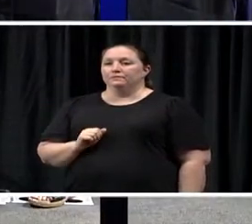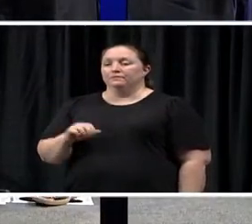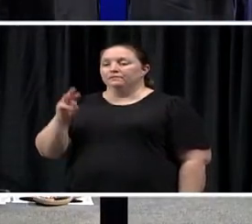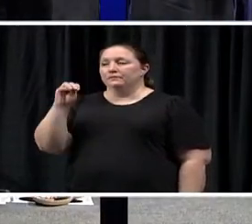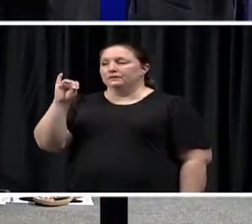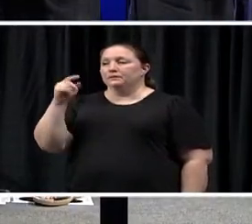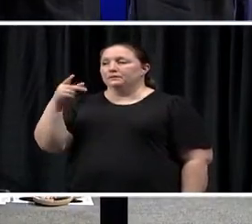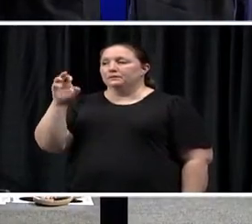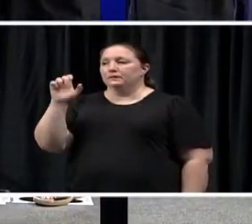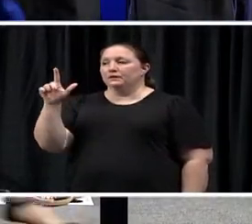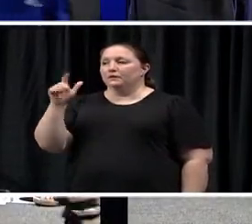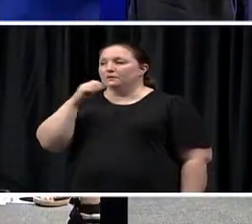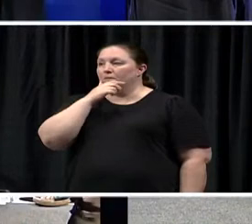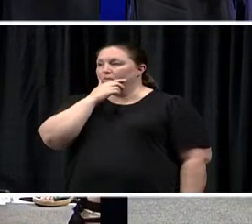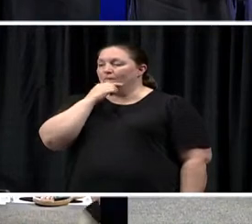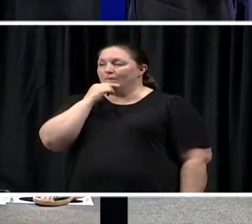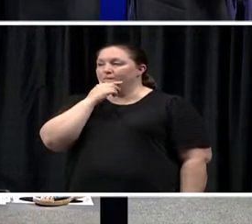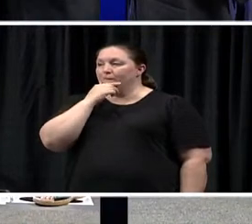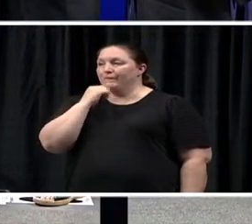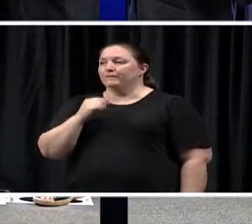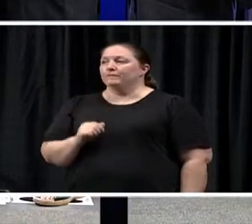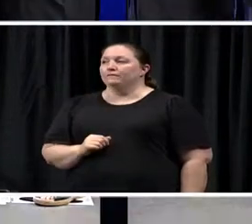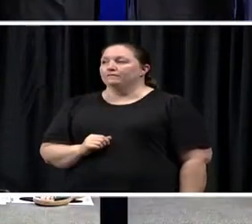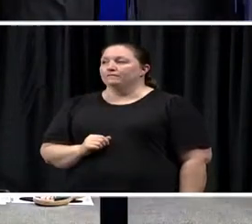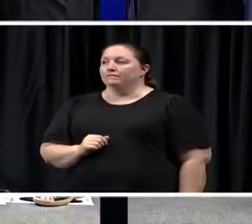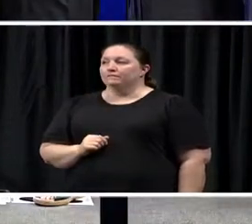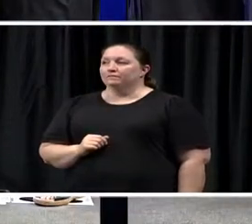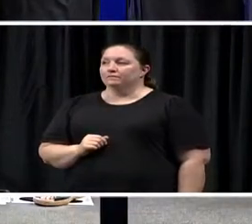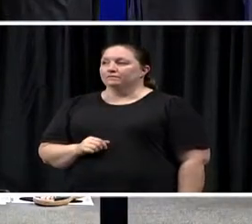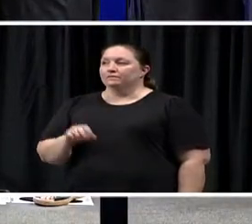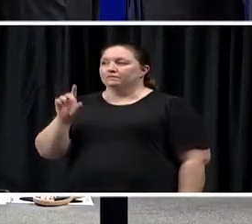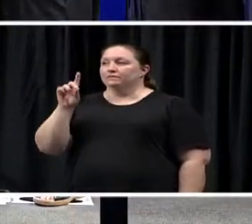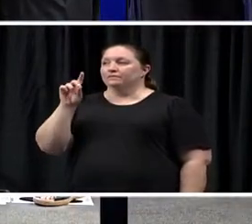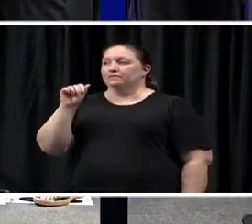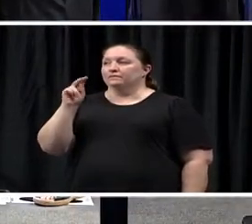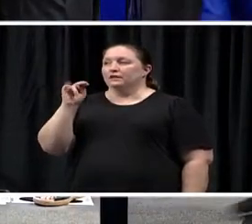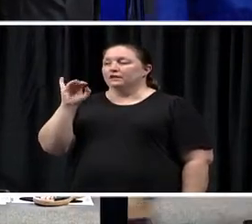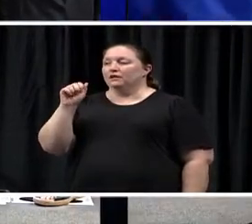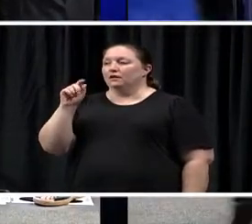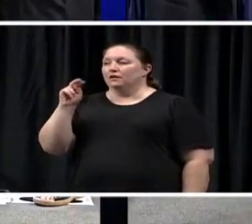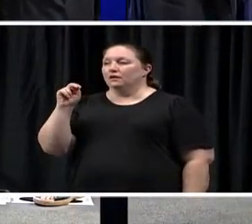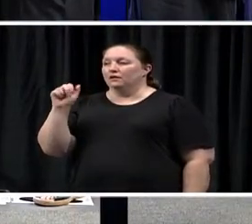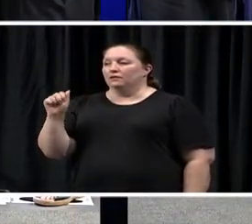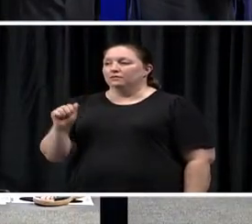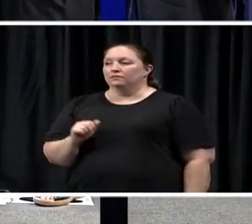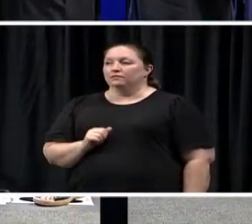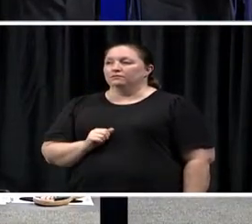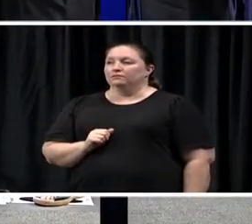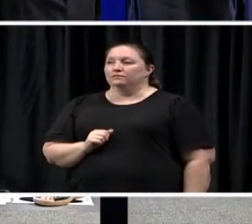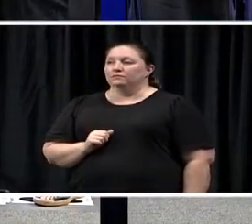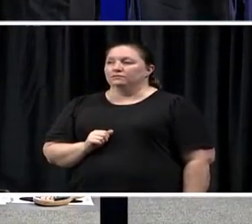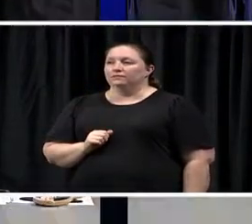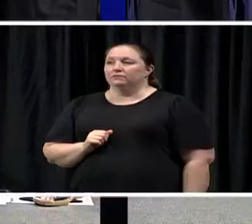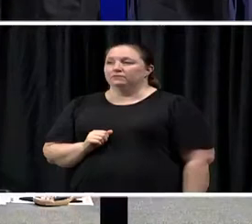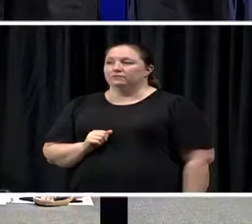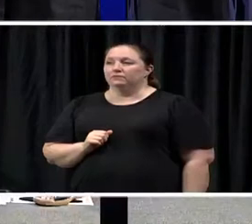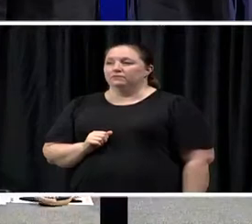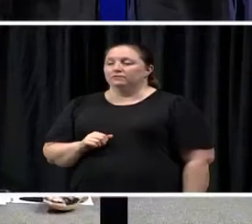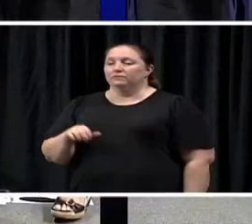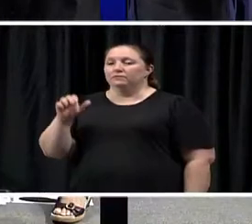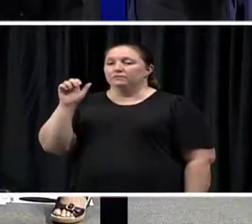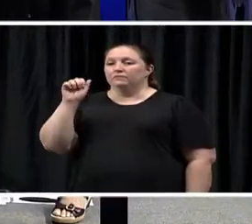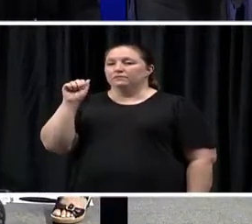Miguel Eduardo Benigas Salarzano. Damiana Darielle Adams.